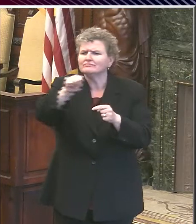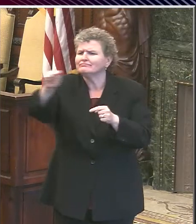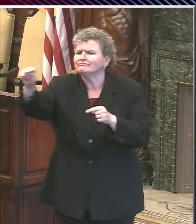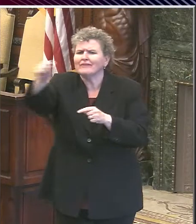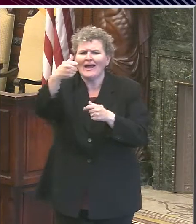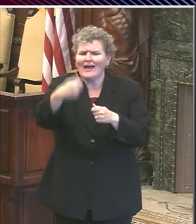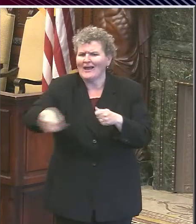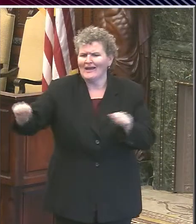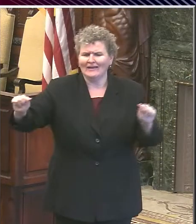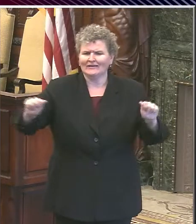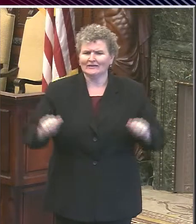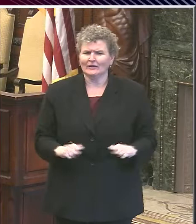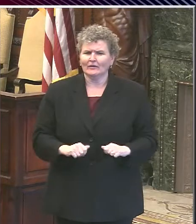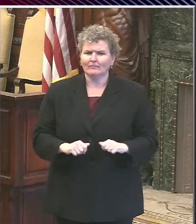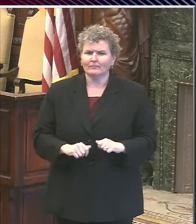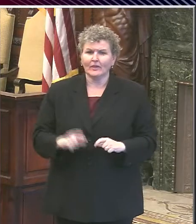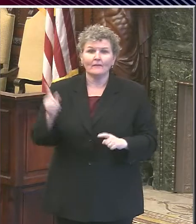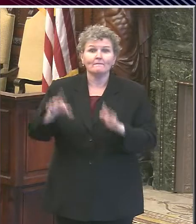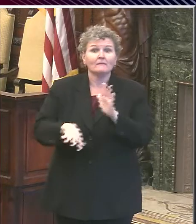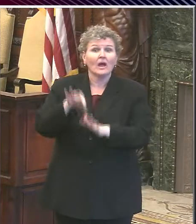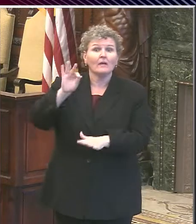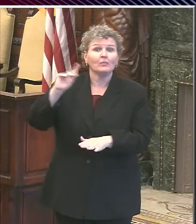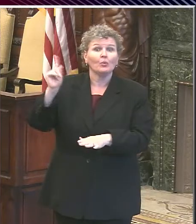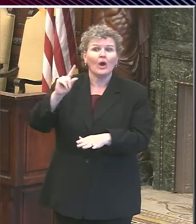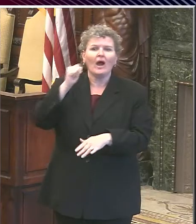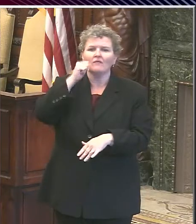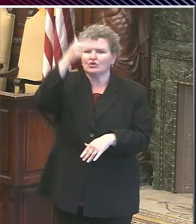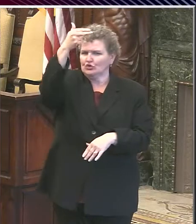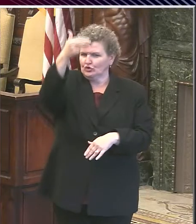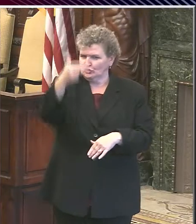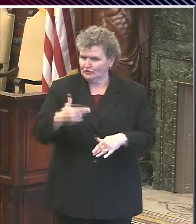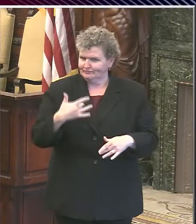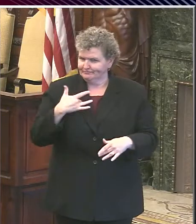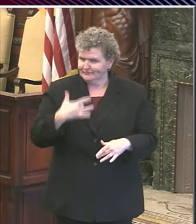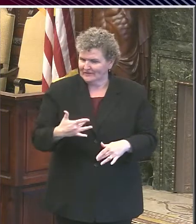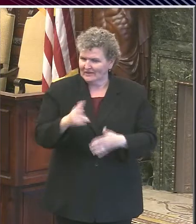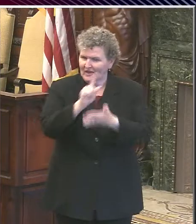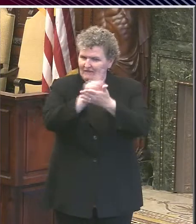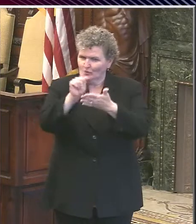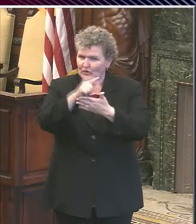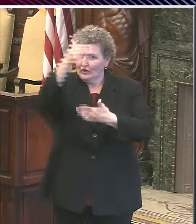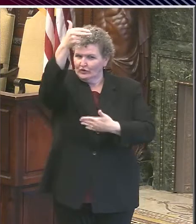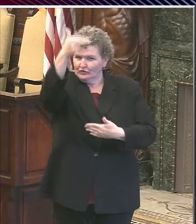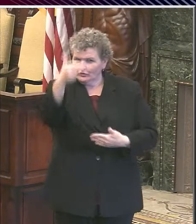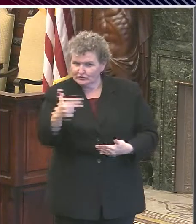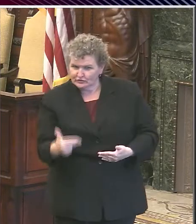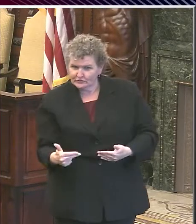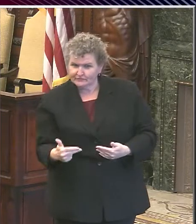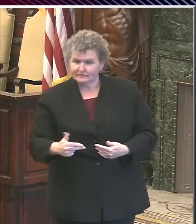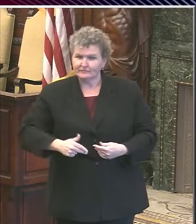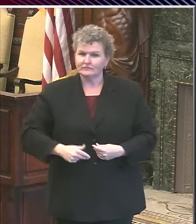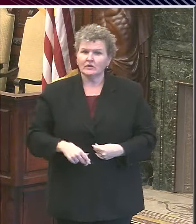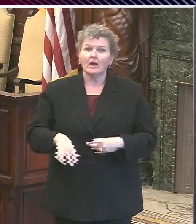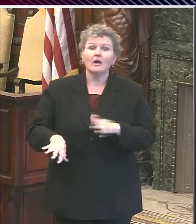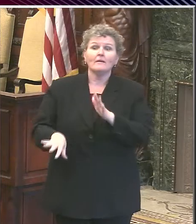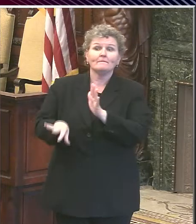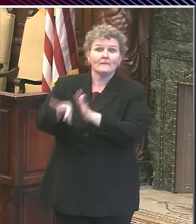up meals for the week each Thursday from 9 a.m. to noon. Meal site locations can be found online at